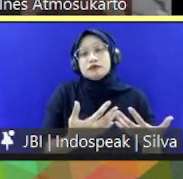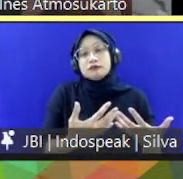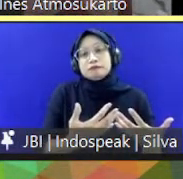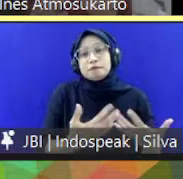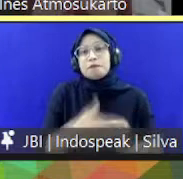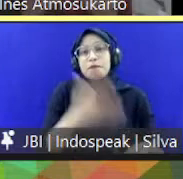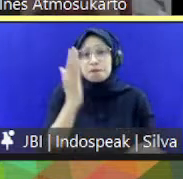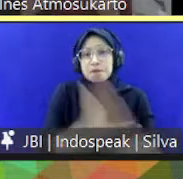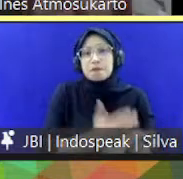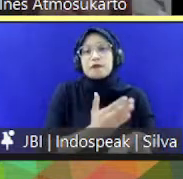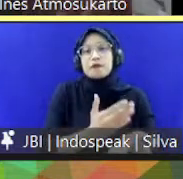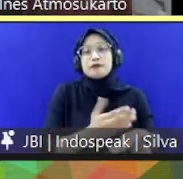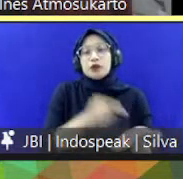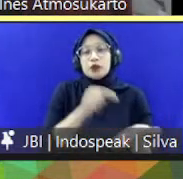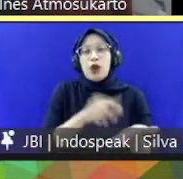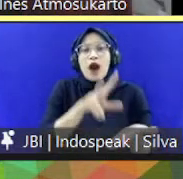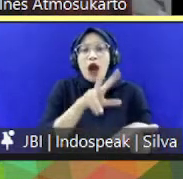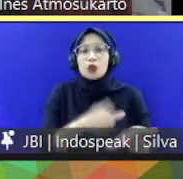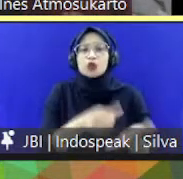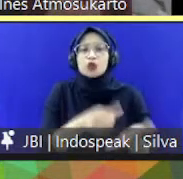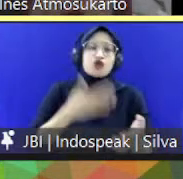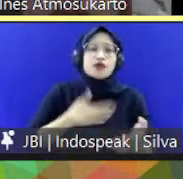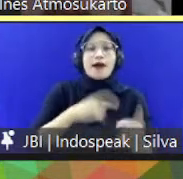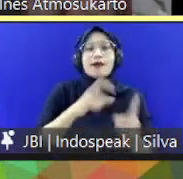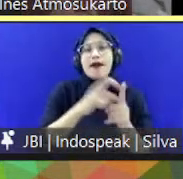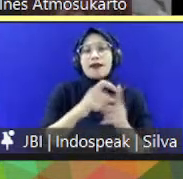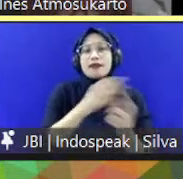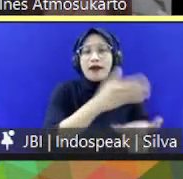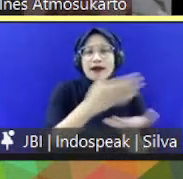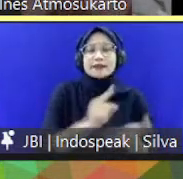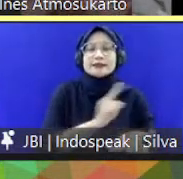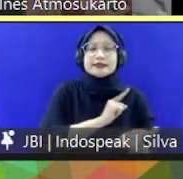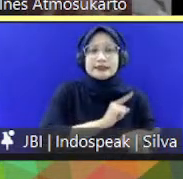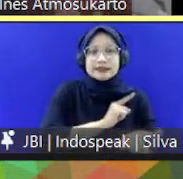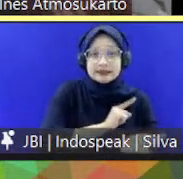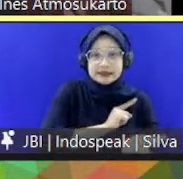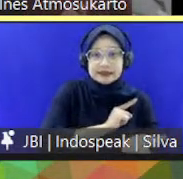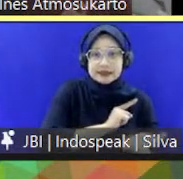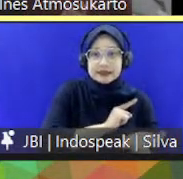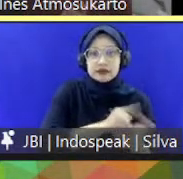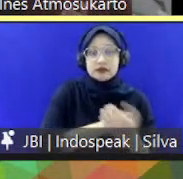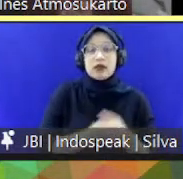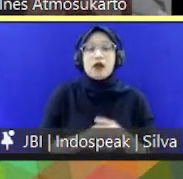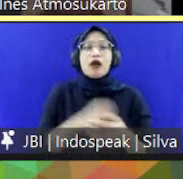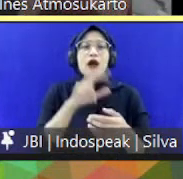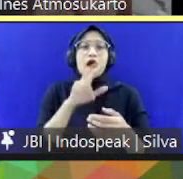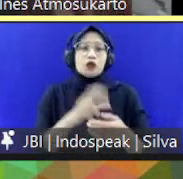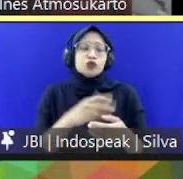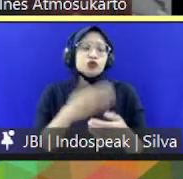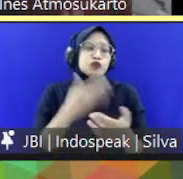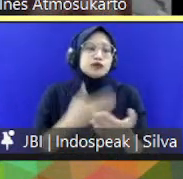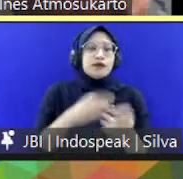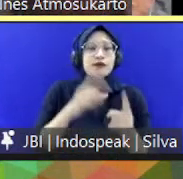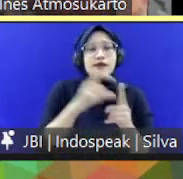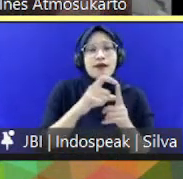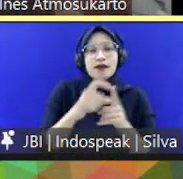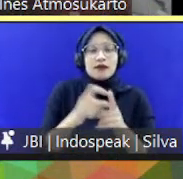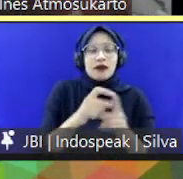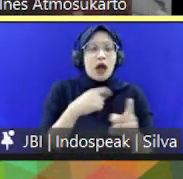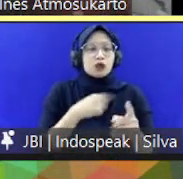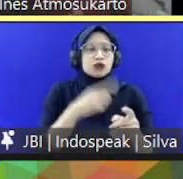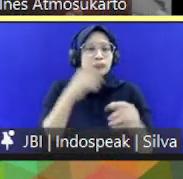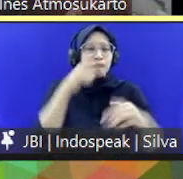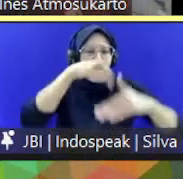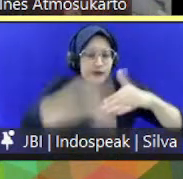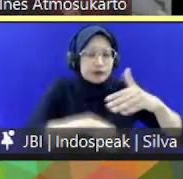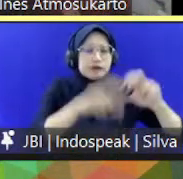its own data and understand the prevalence of antibodies in its population, before drastically opening